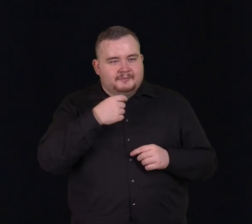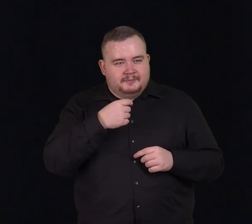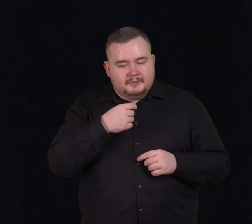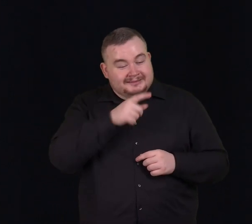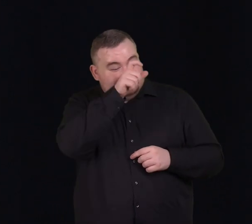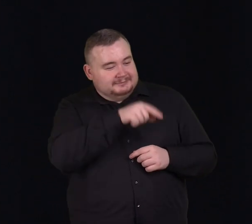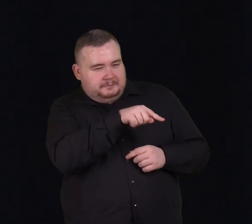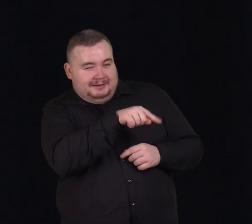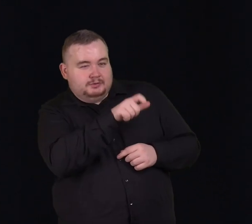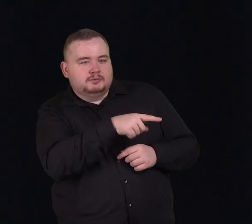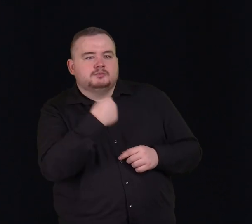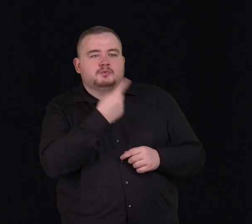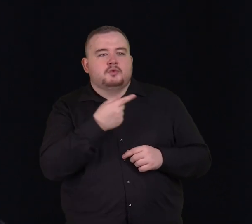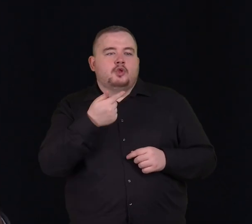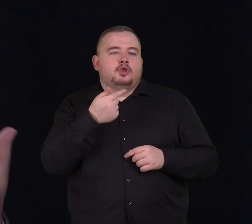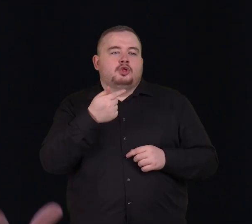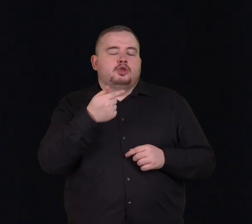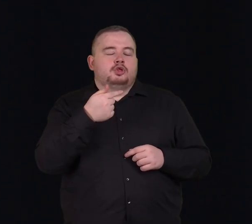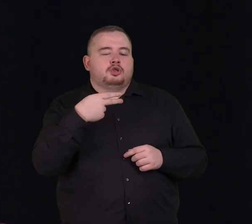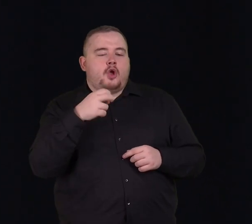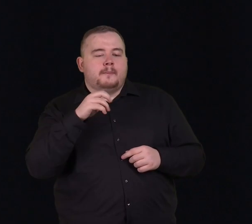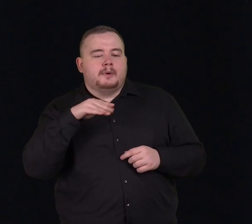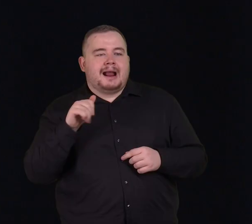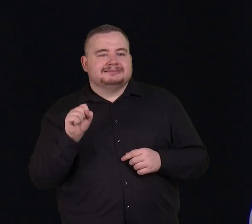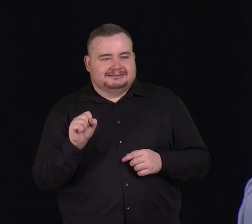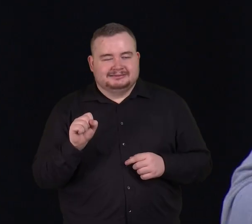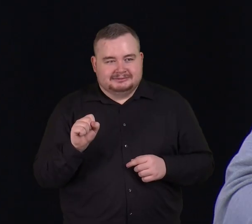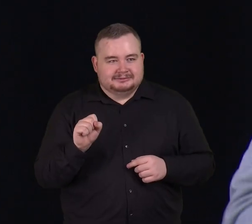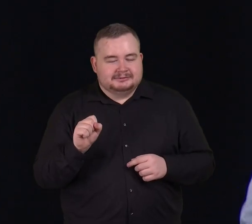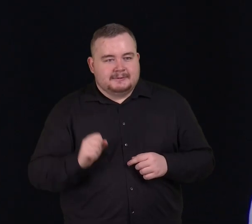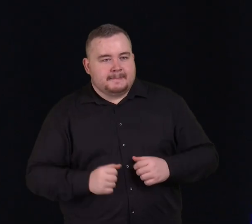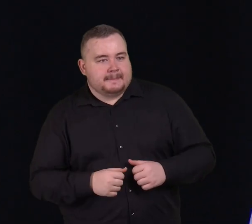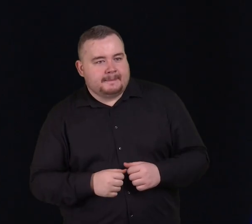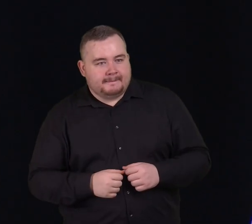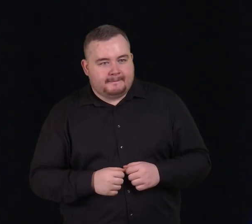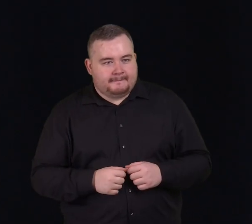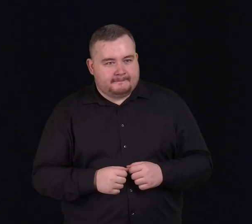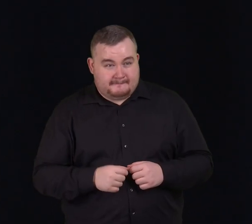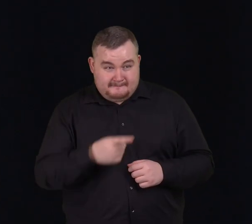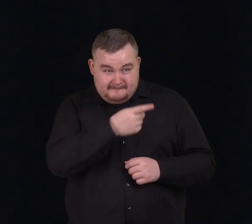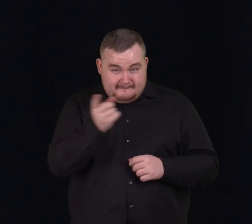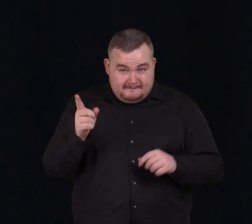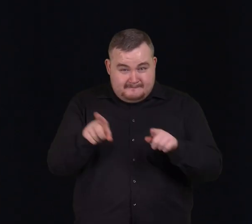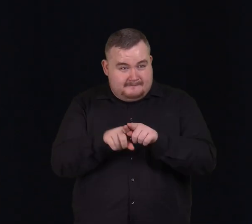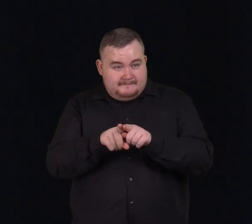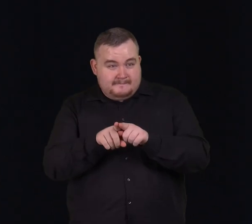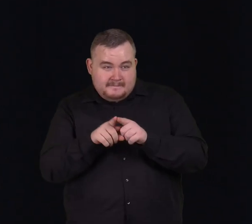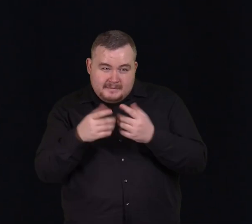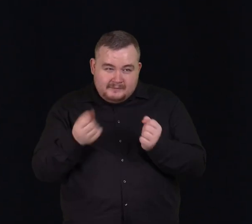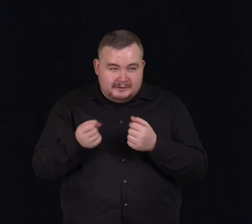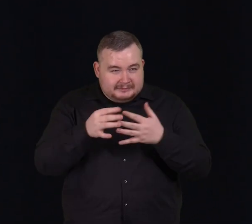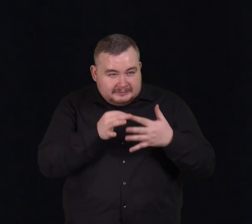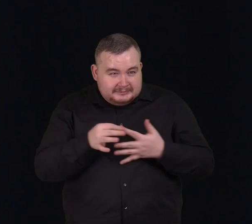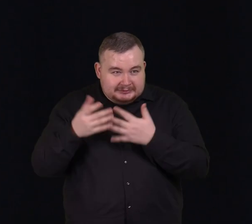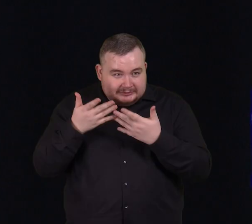to Stuttgart. You have also a very specific situation because Stuttgart is